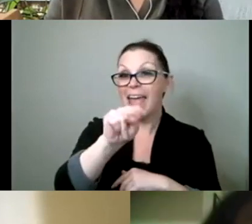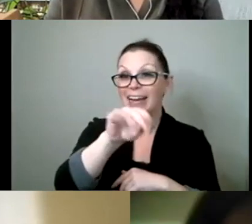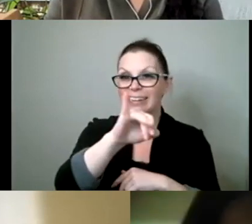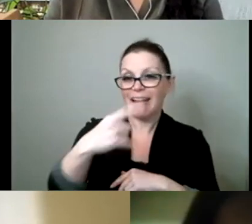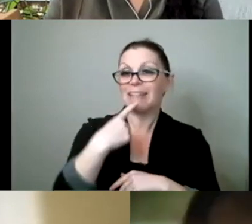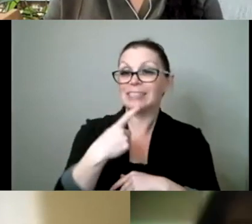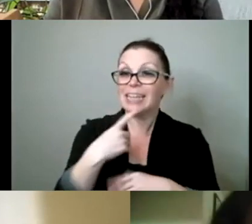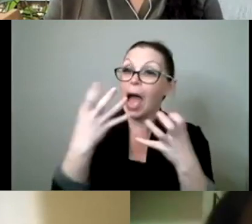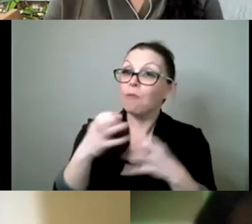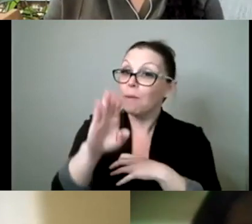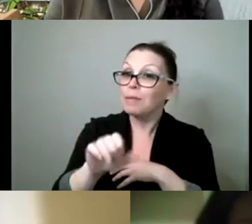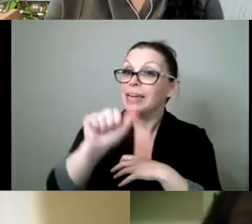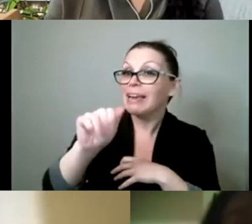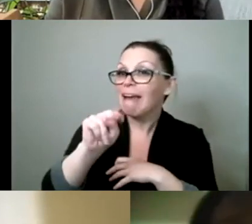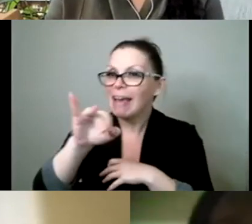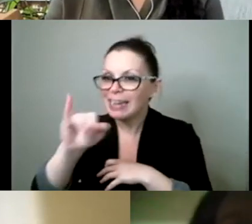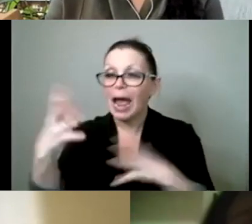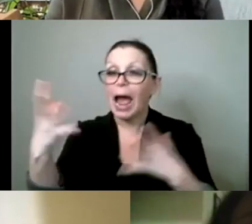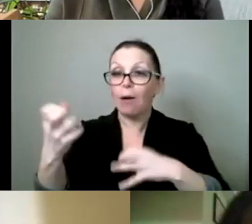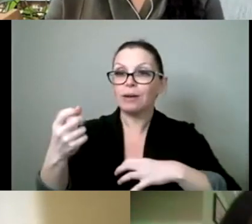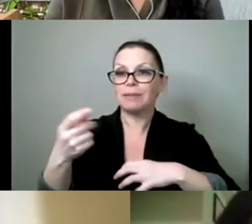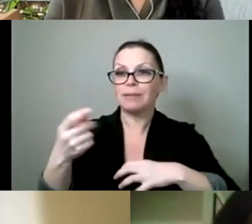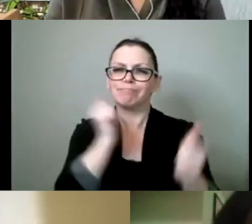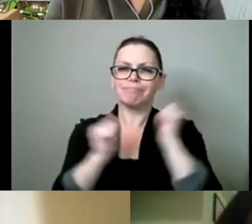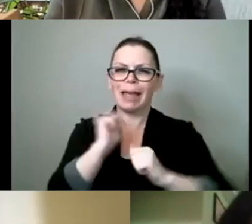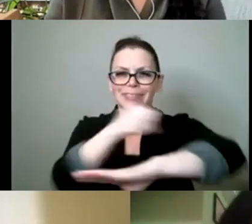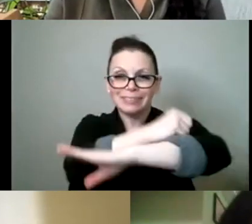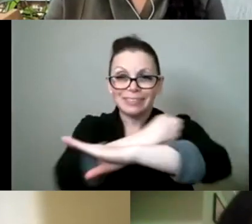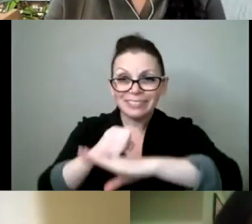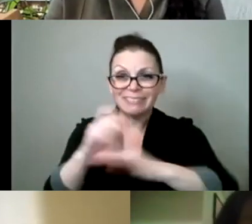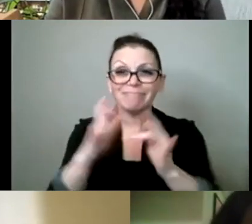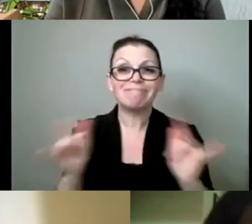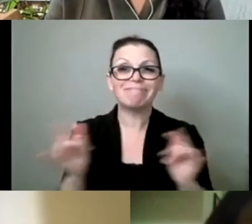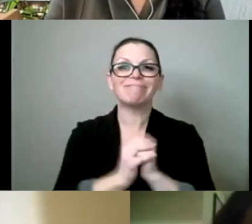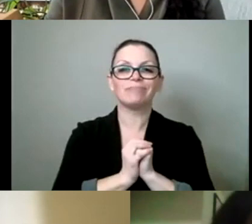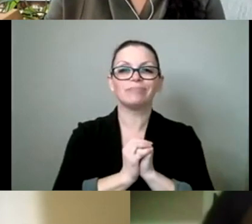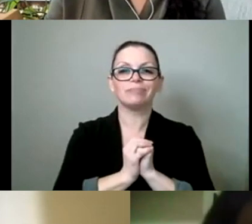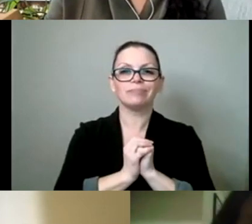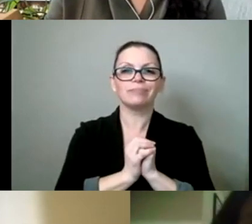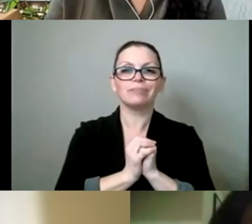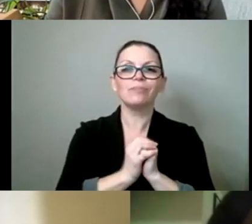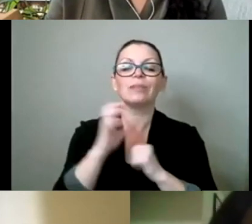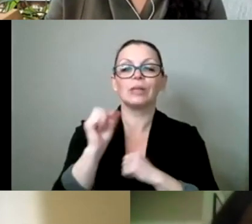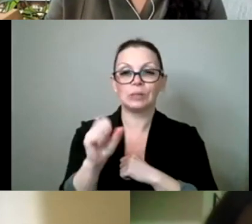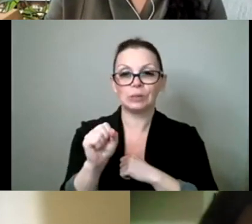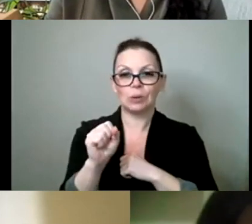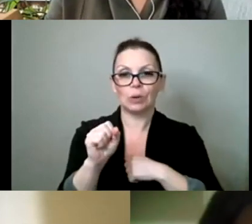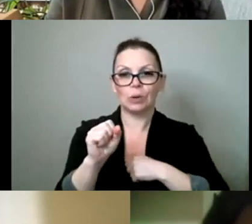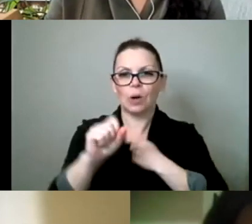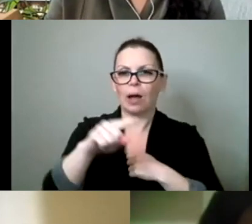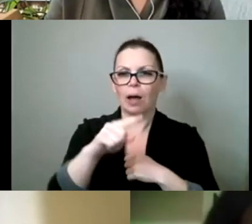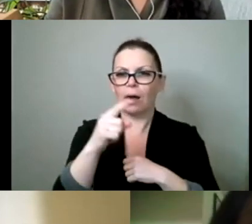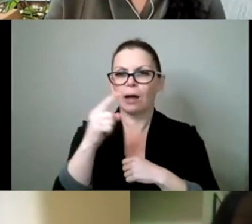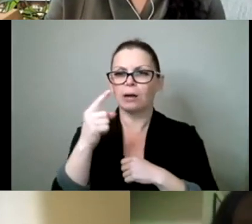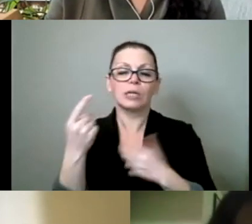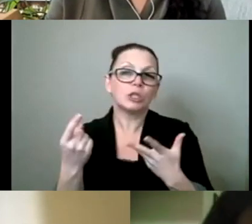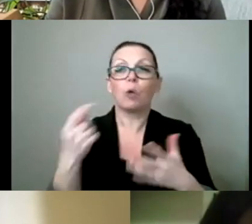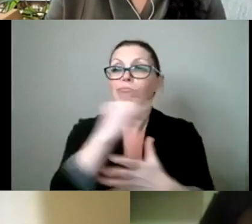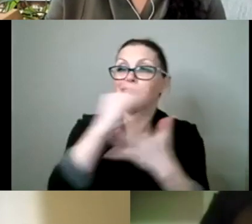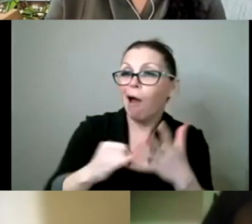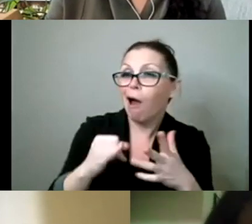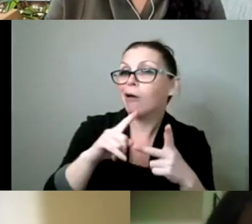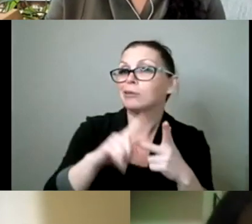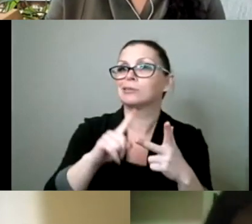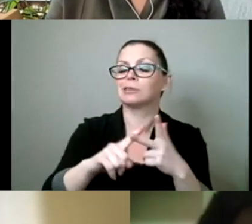I want to be, you know, on stage and stuff. And so they always had that, you know, the arts, choir, you